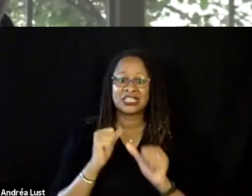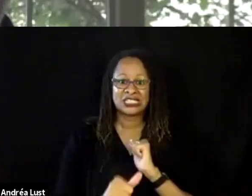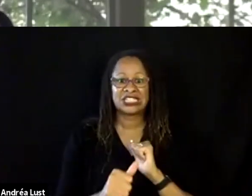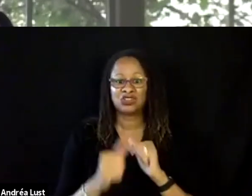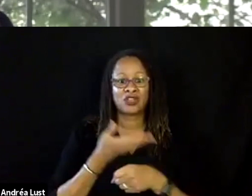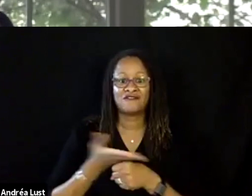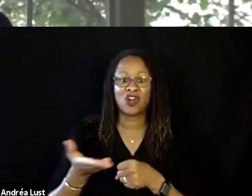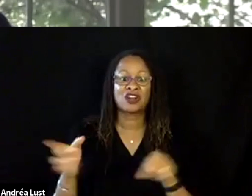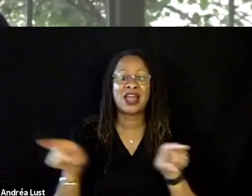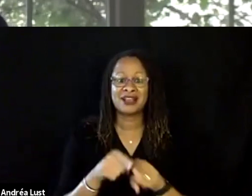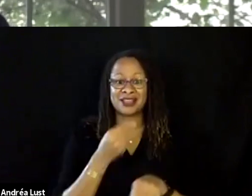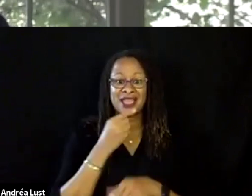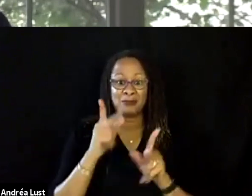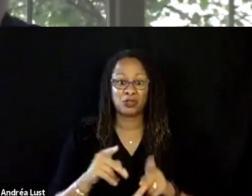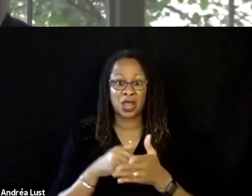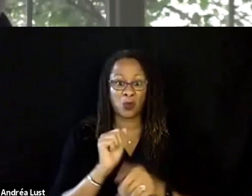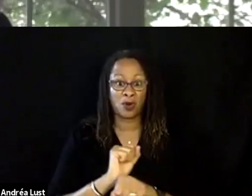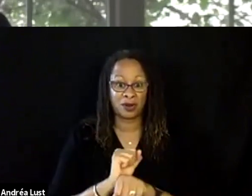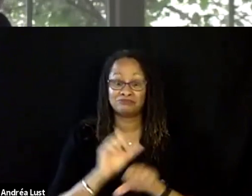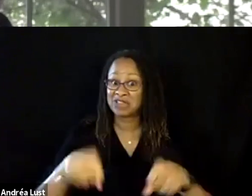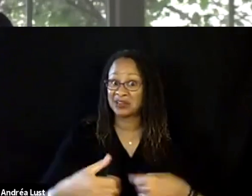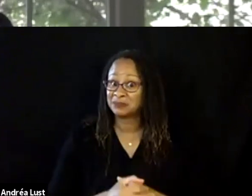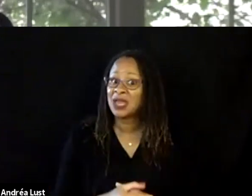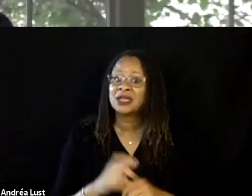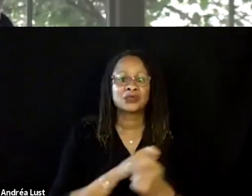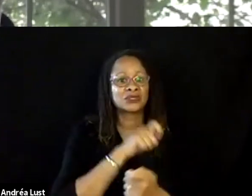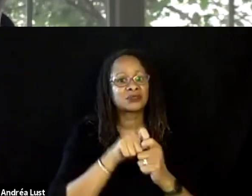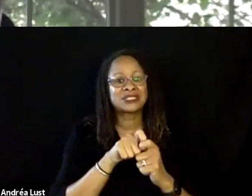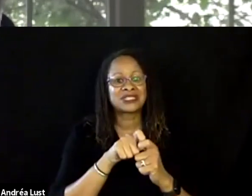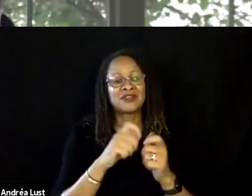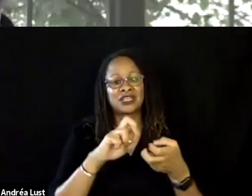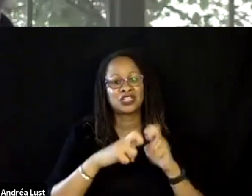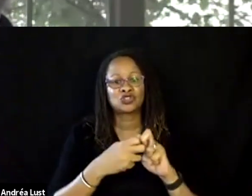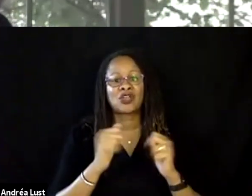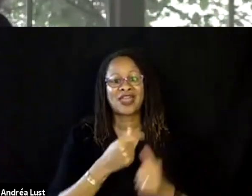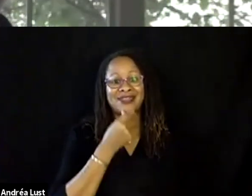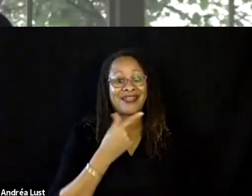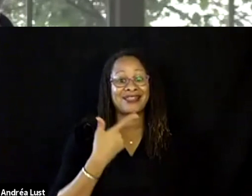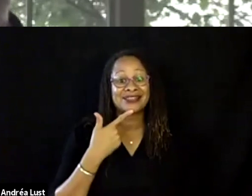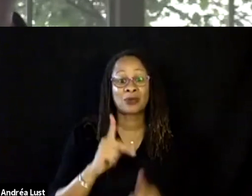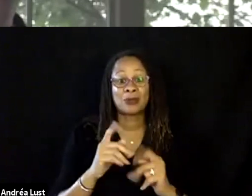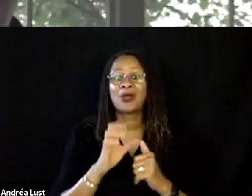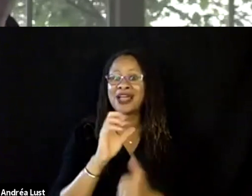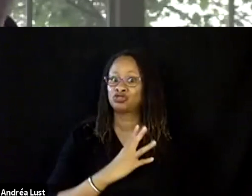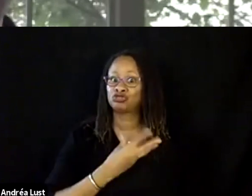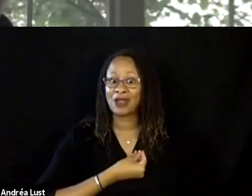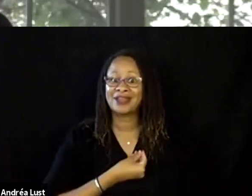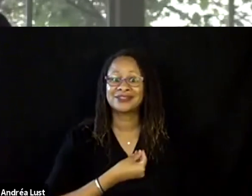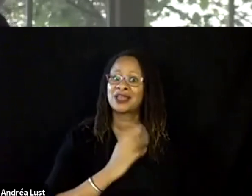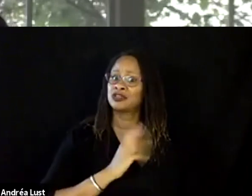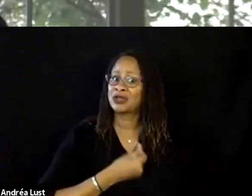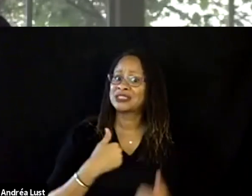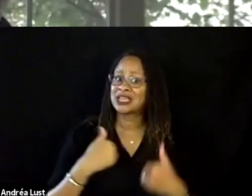fired for being gay. So there are still specific issues that gay and lesbian people have to face in the United States. Obviously, and trans people have the most